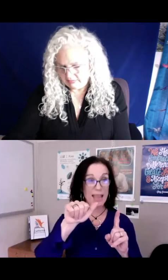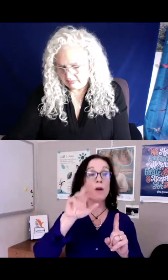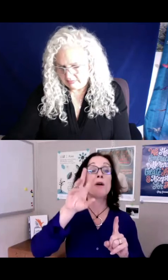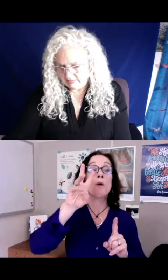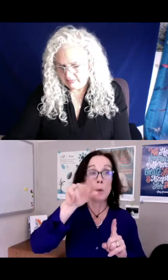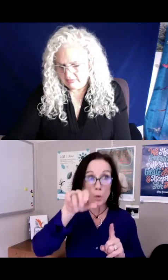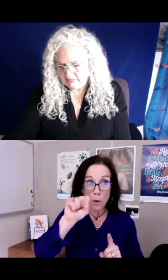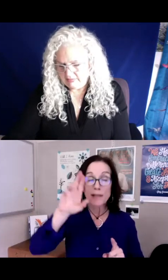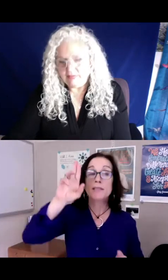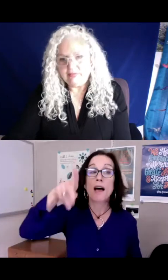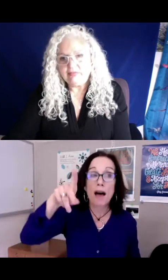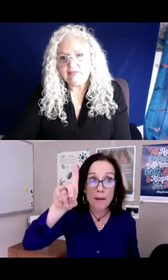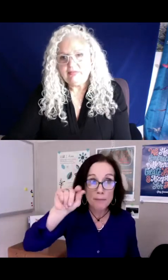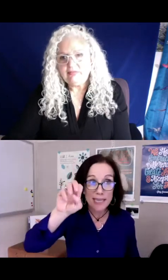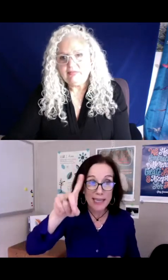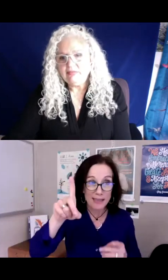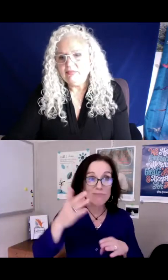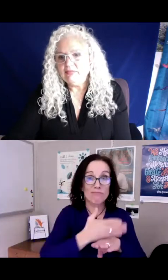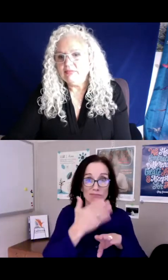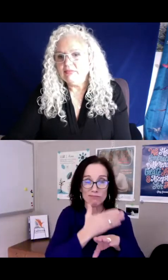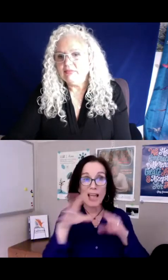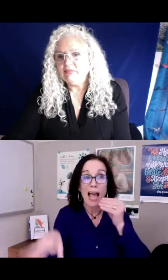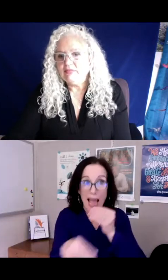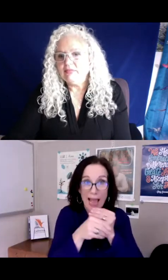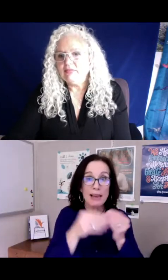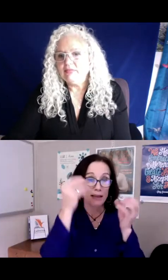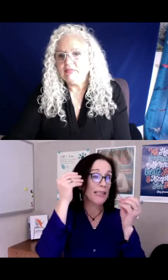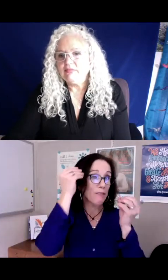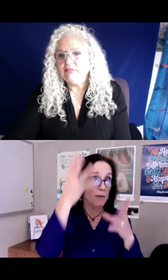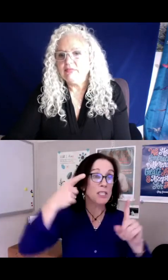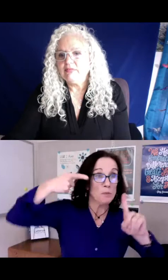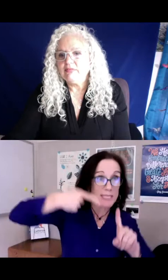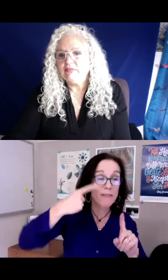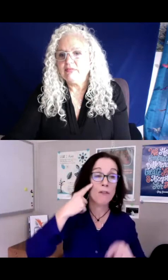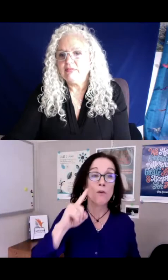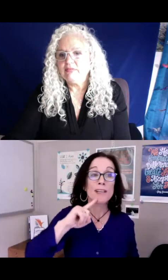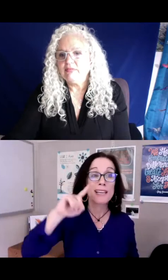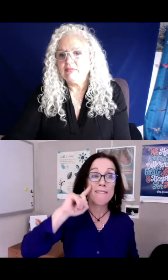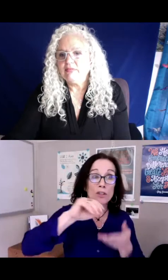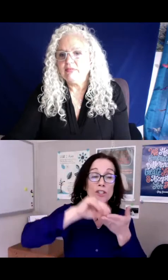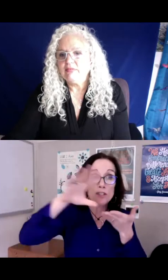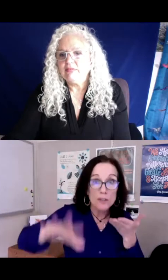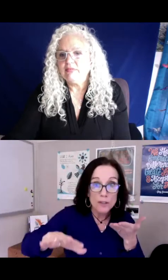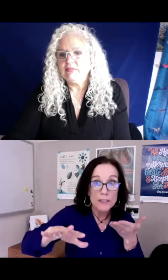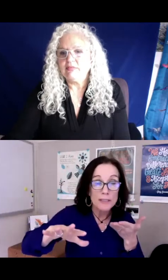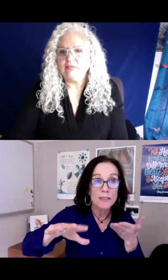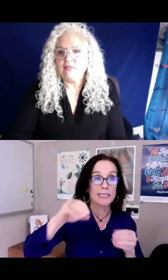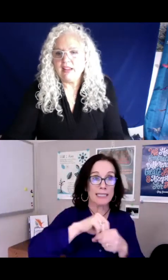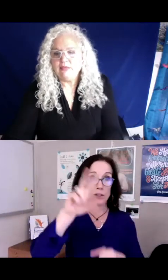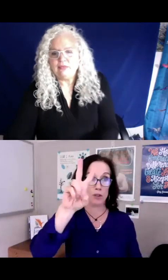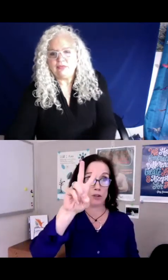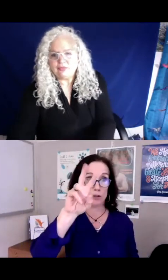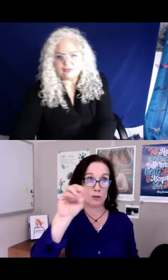So the IDEA was updated and has additional information specific to